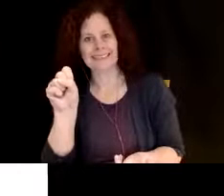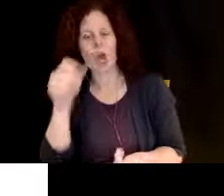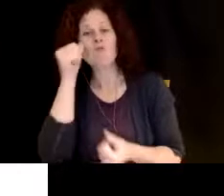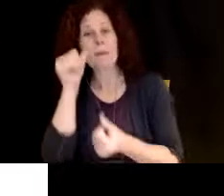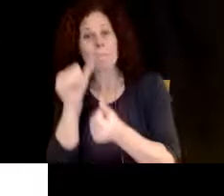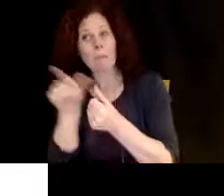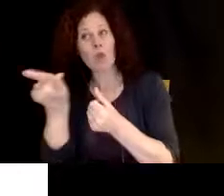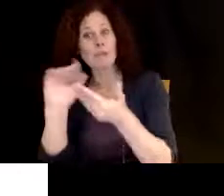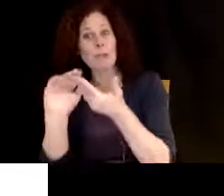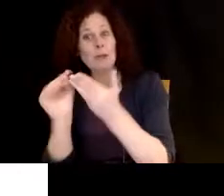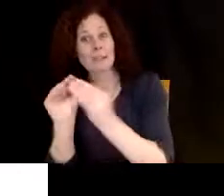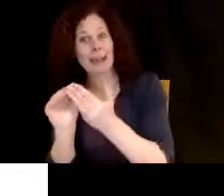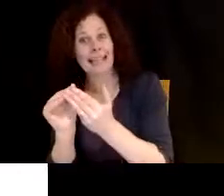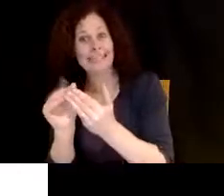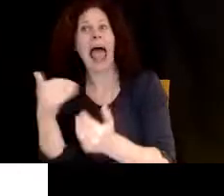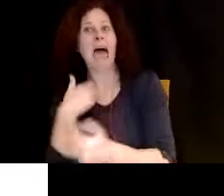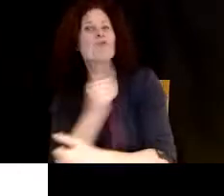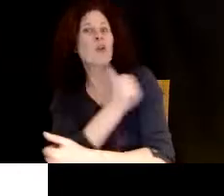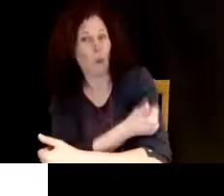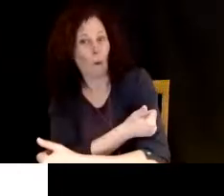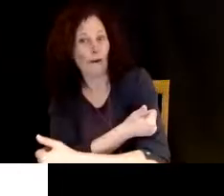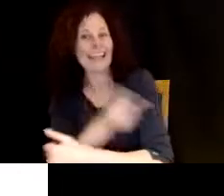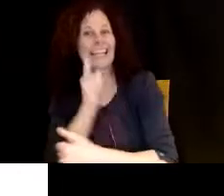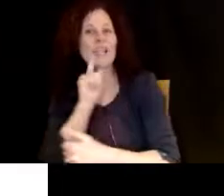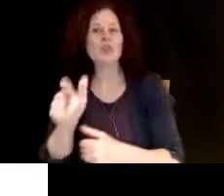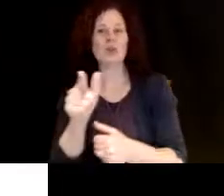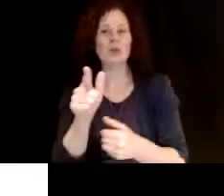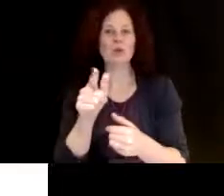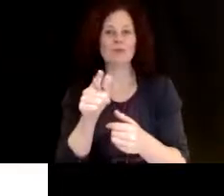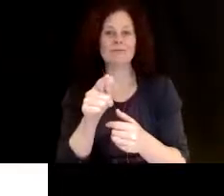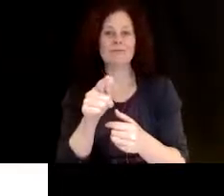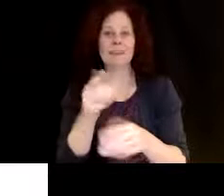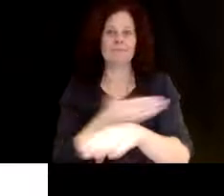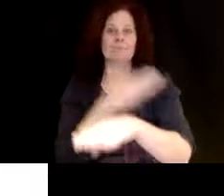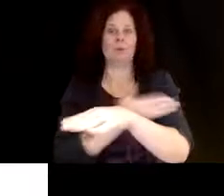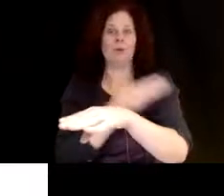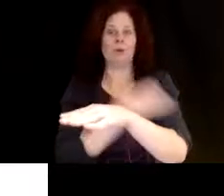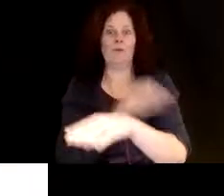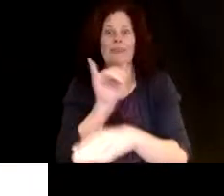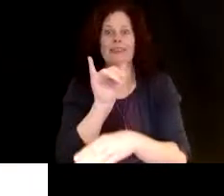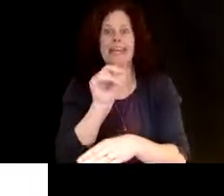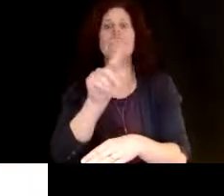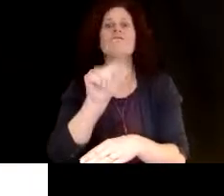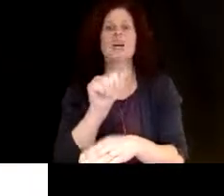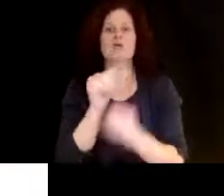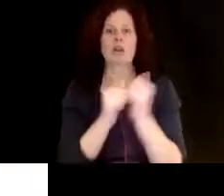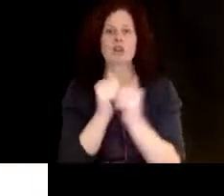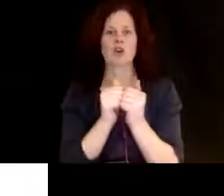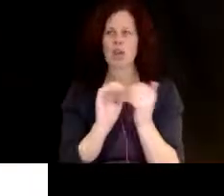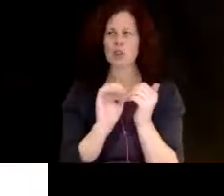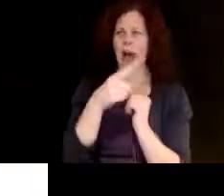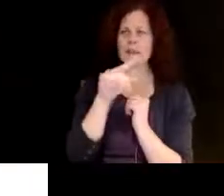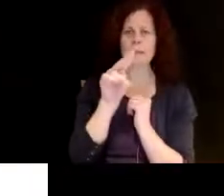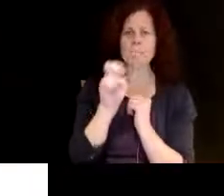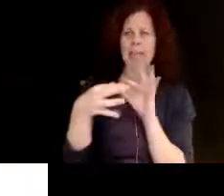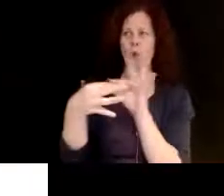infrastructure. So as one agency, PACE has to try to coordinate with all of those, which is a daunting challenge. And